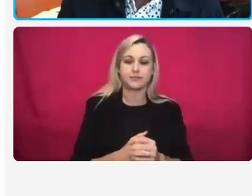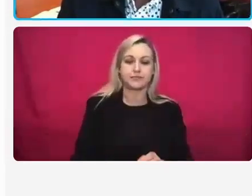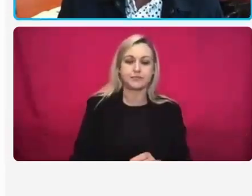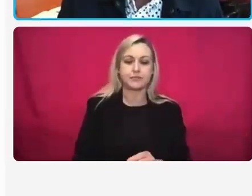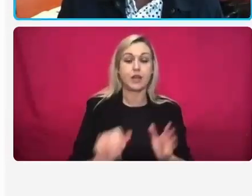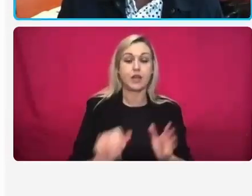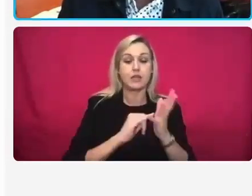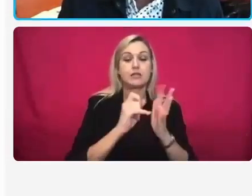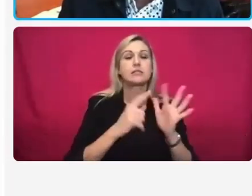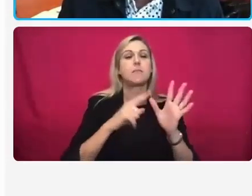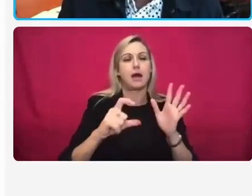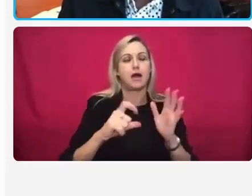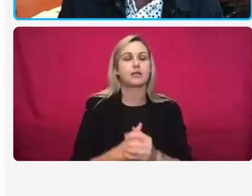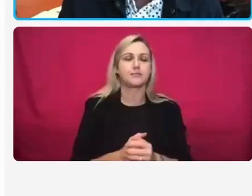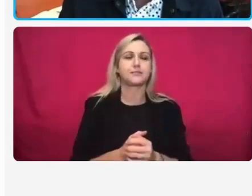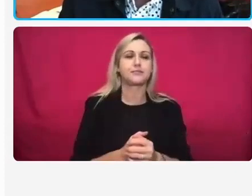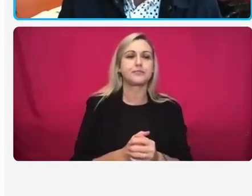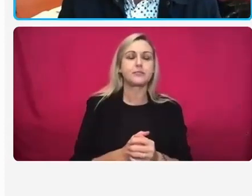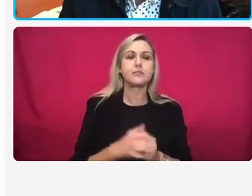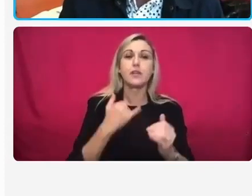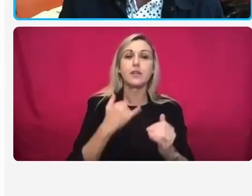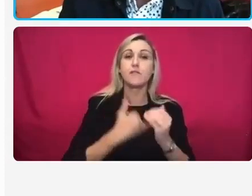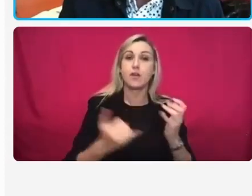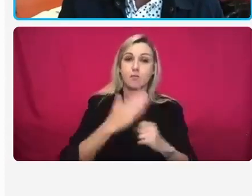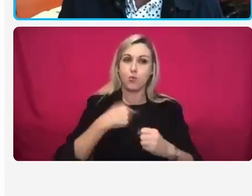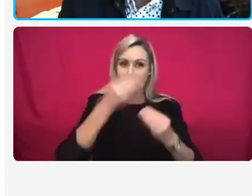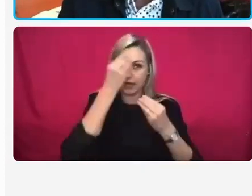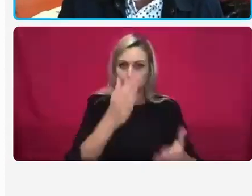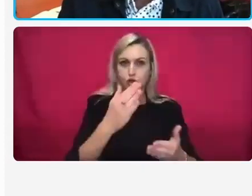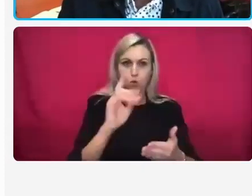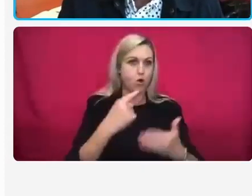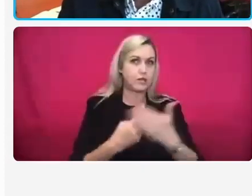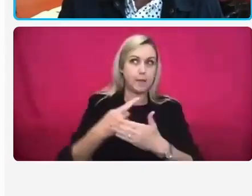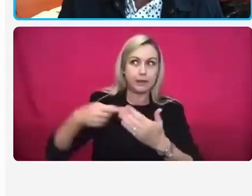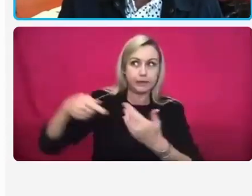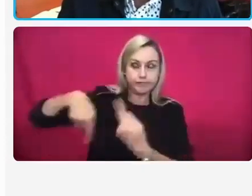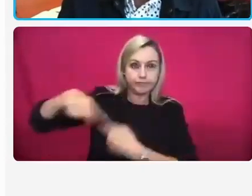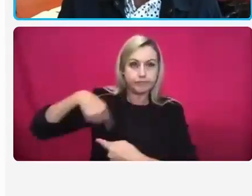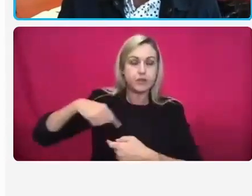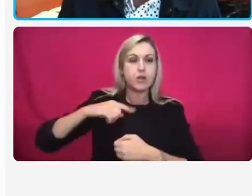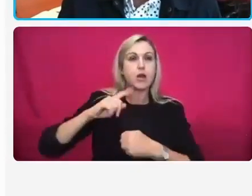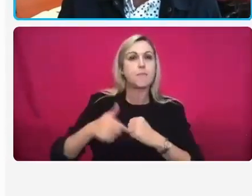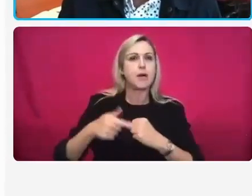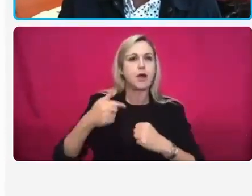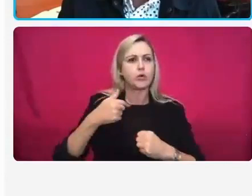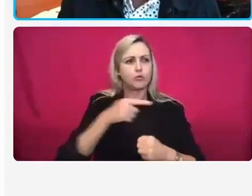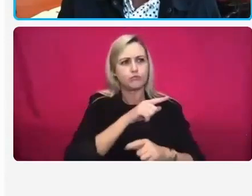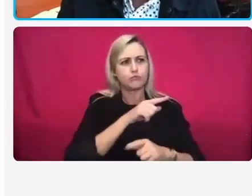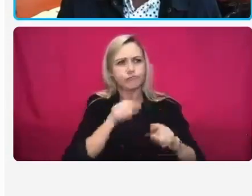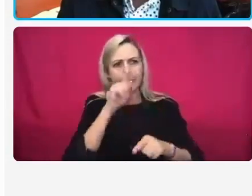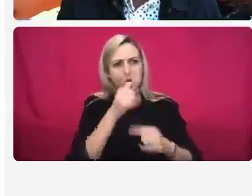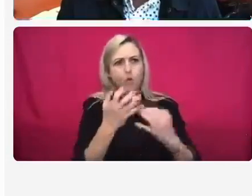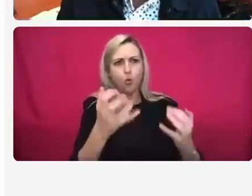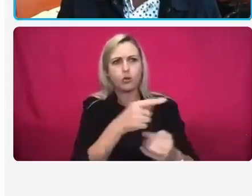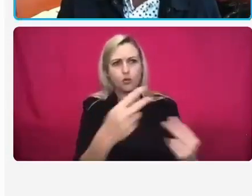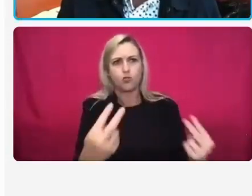communicate to you about what's happening, but we also really value the questions that we hear from the audience.